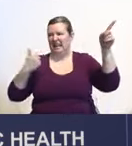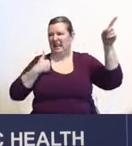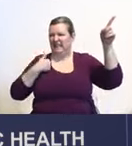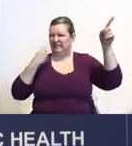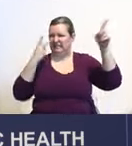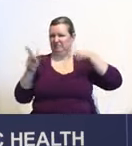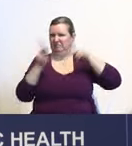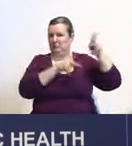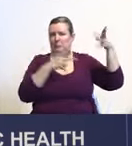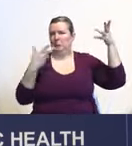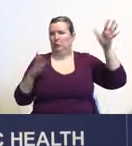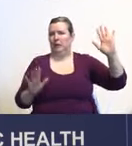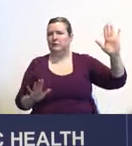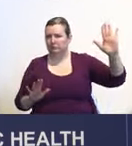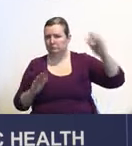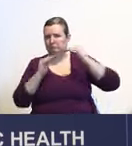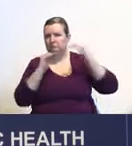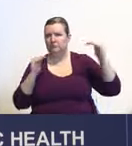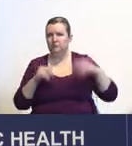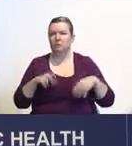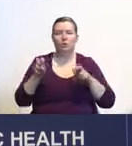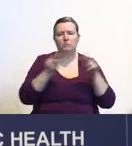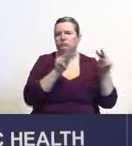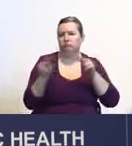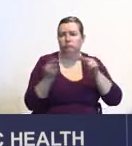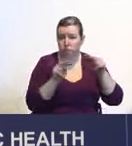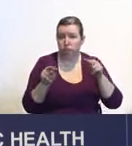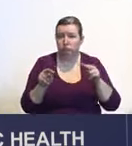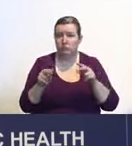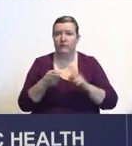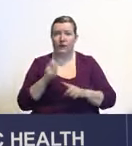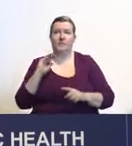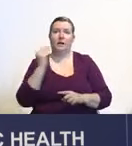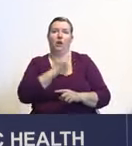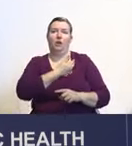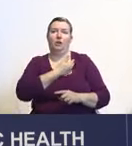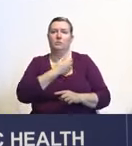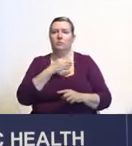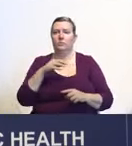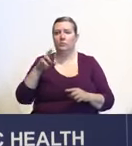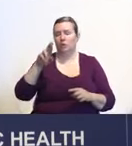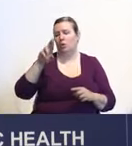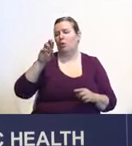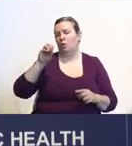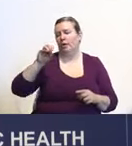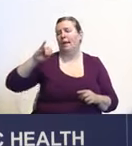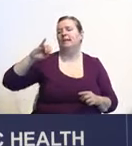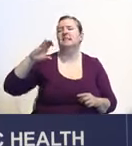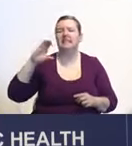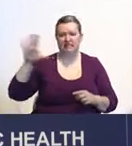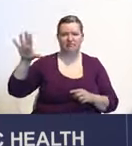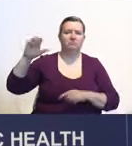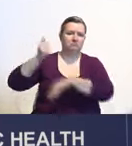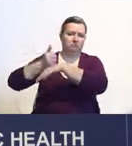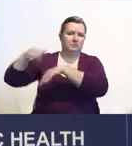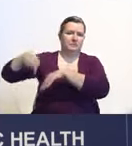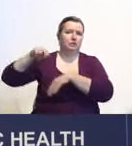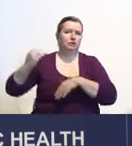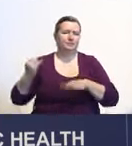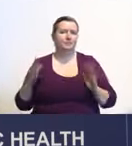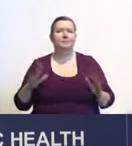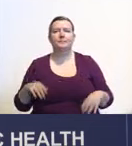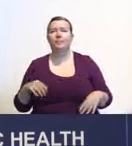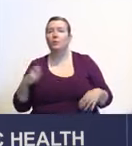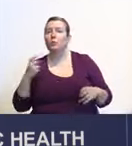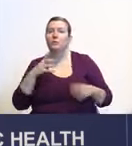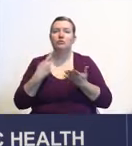certainly an ongoing monitoring from our Regional Operations Intelligence Center, but we want to make sure from a public safety,